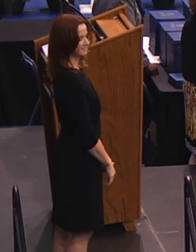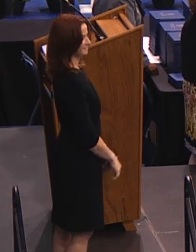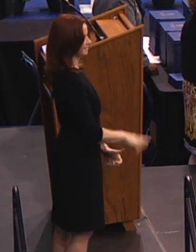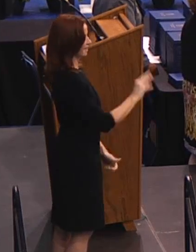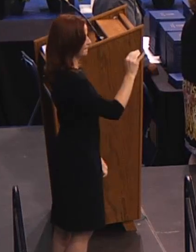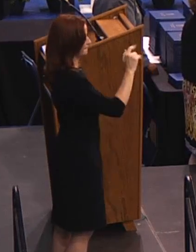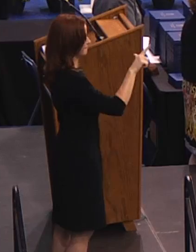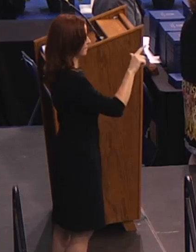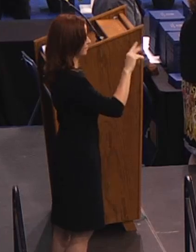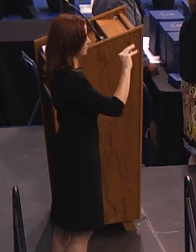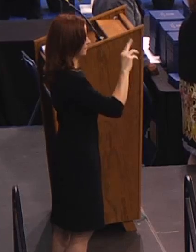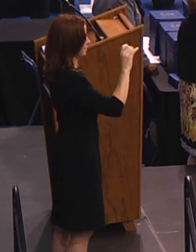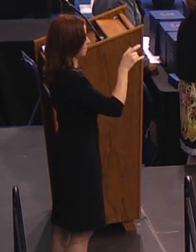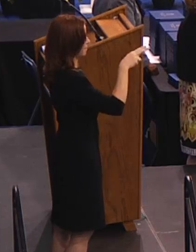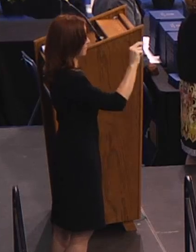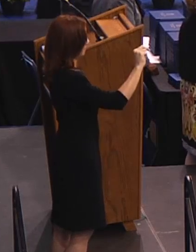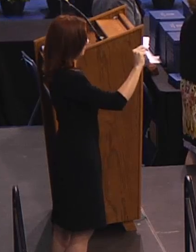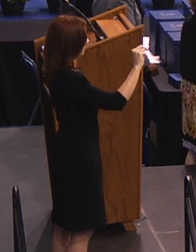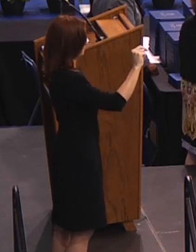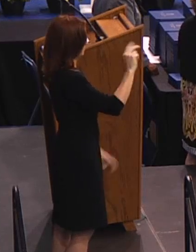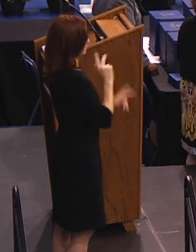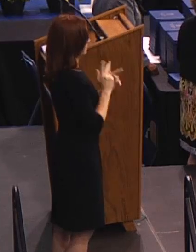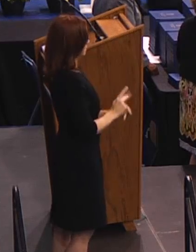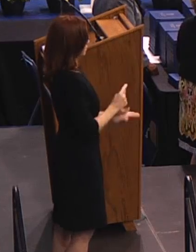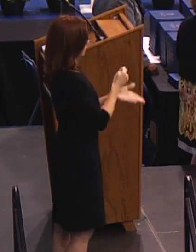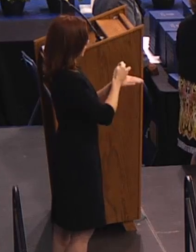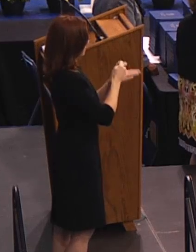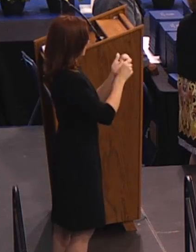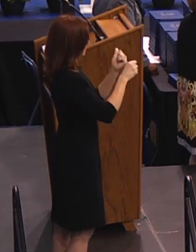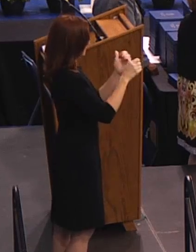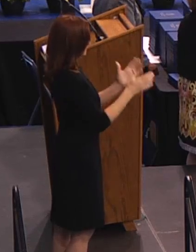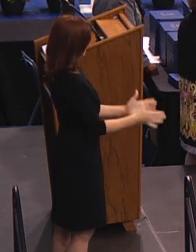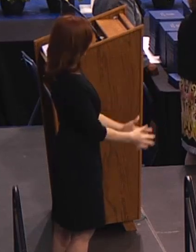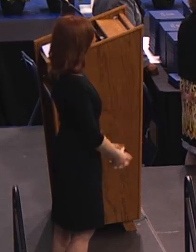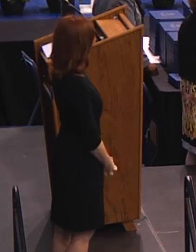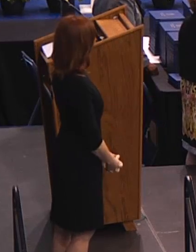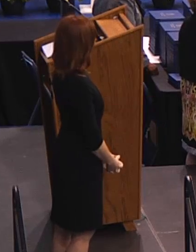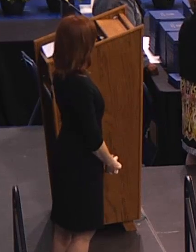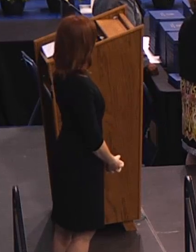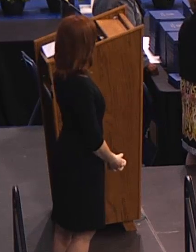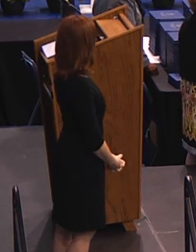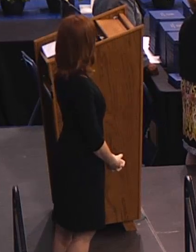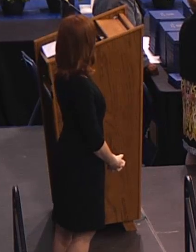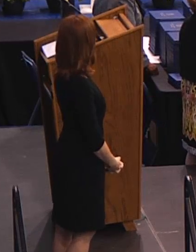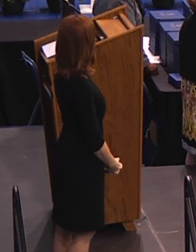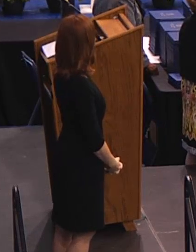Michael Taylor McCullough, Physical Therapist Assistant.